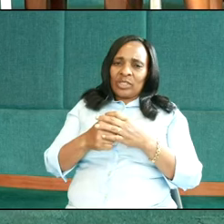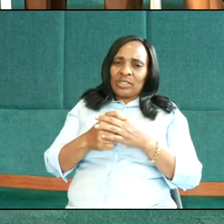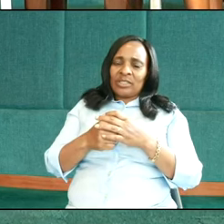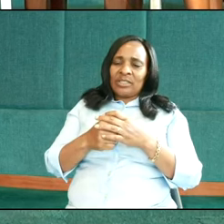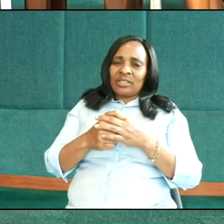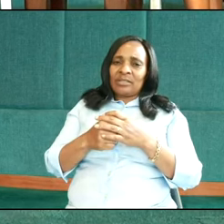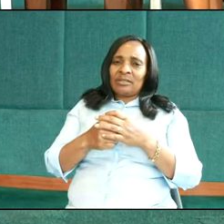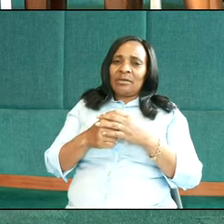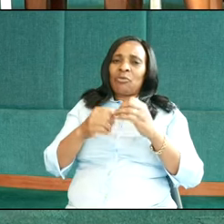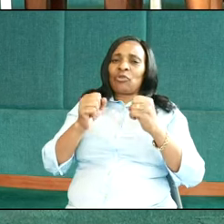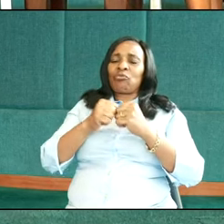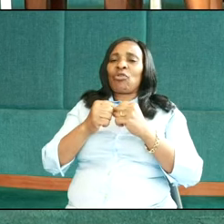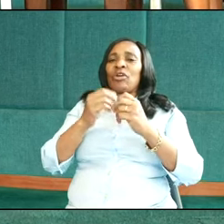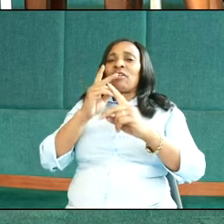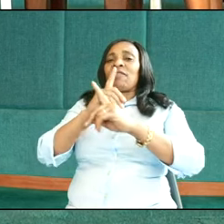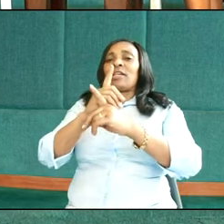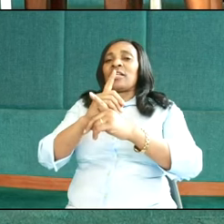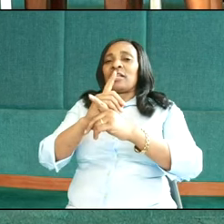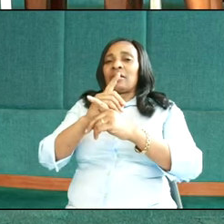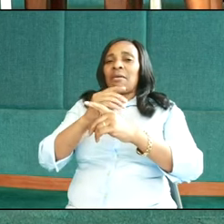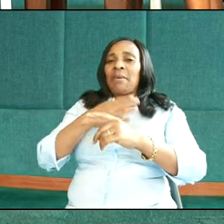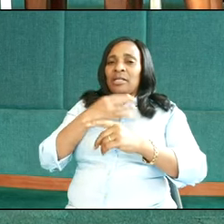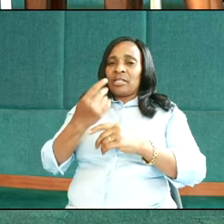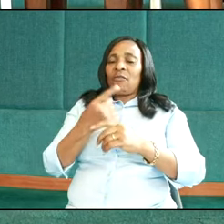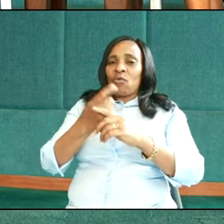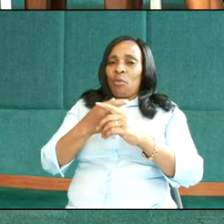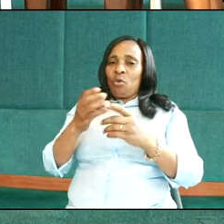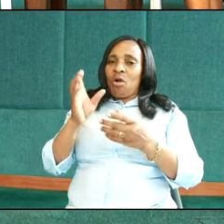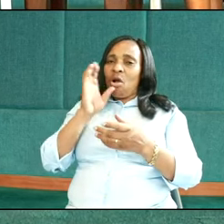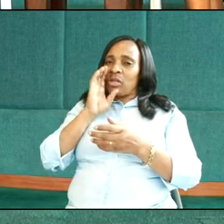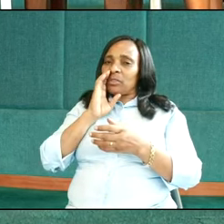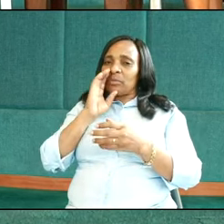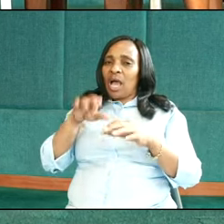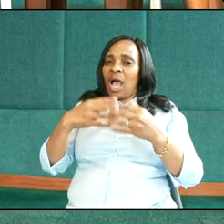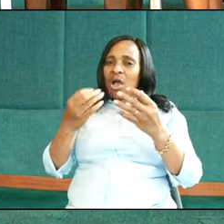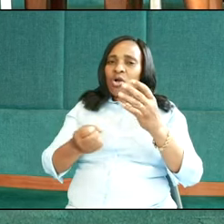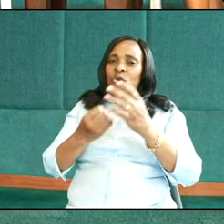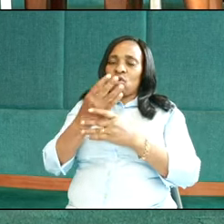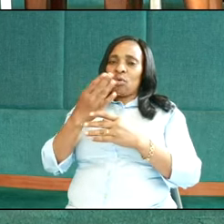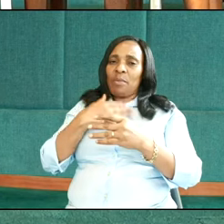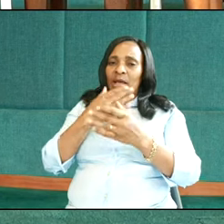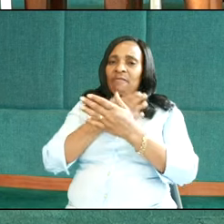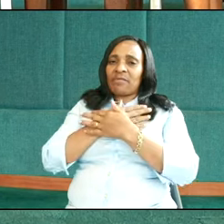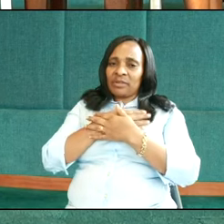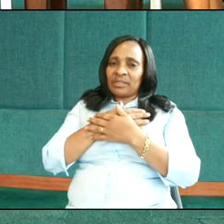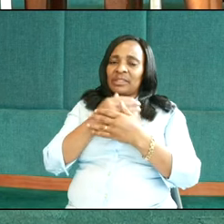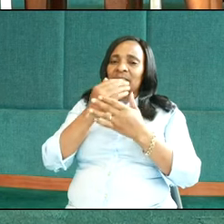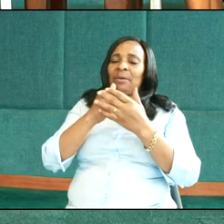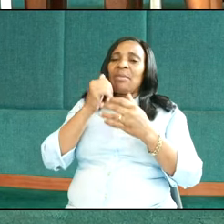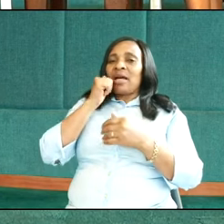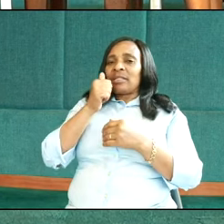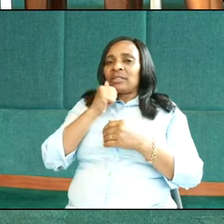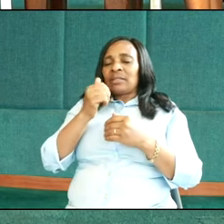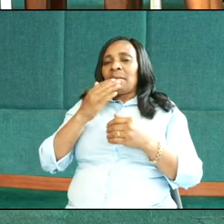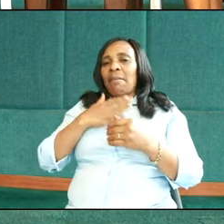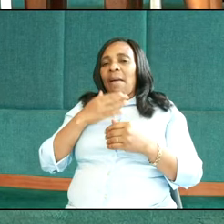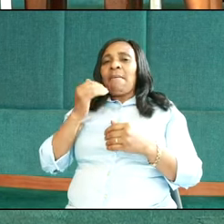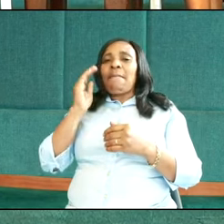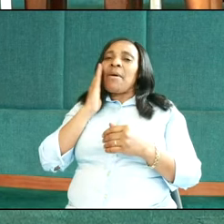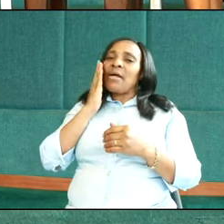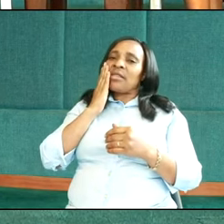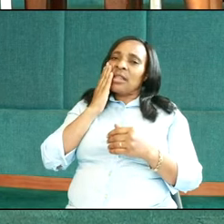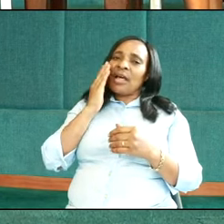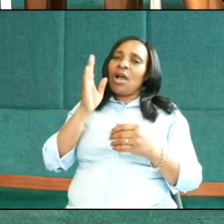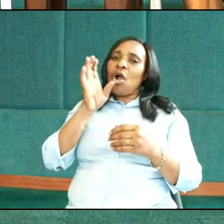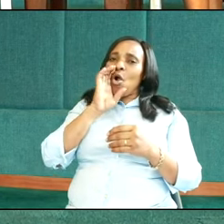refraining from gossip. Like how I grew up, my friends, some of my aunties, you know, my mom,